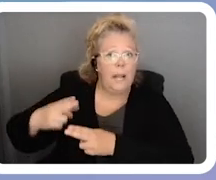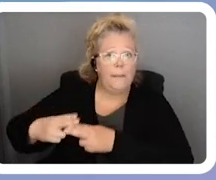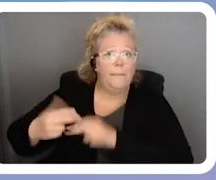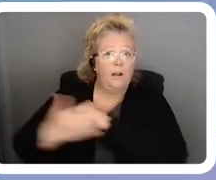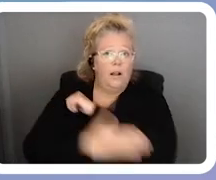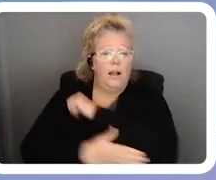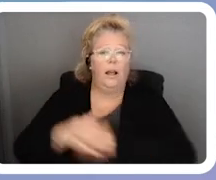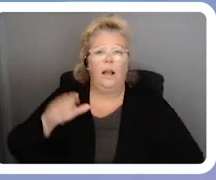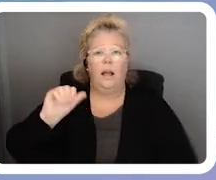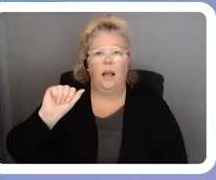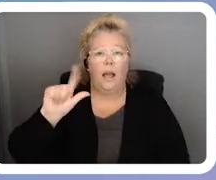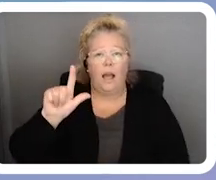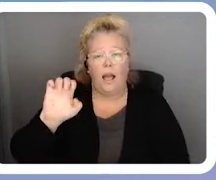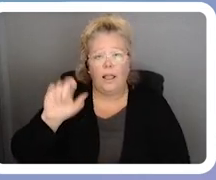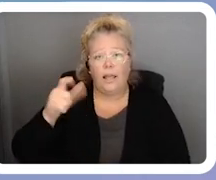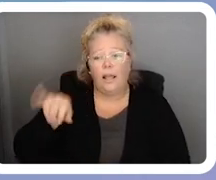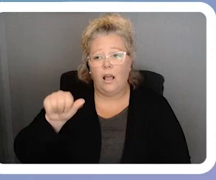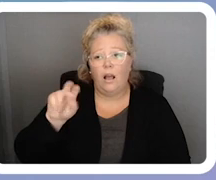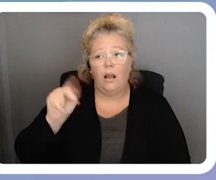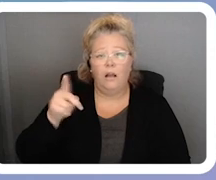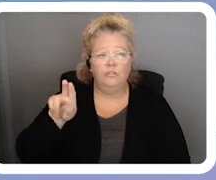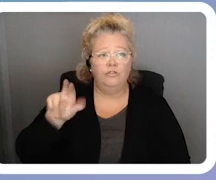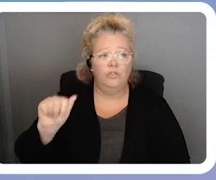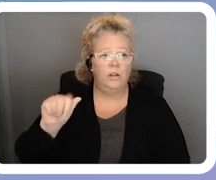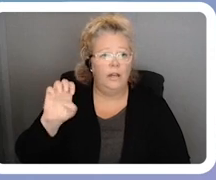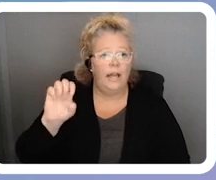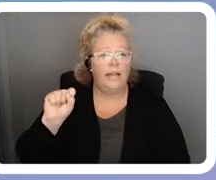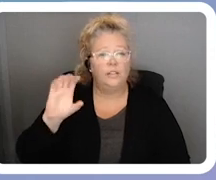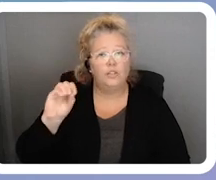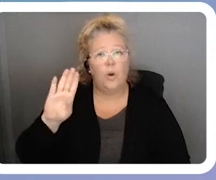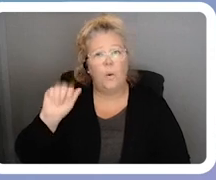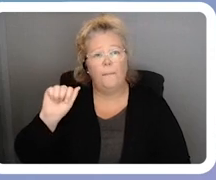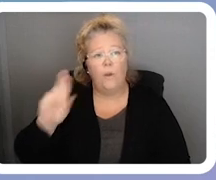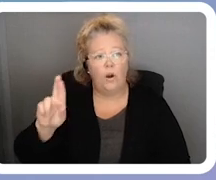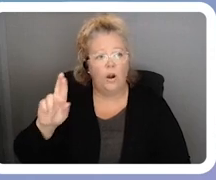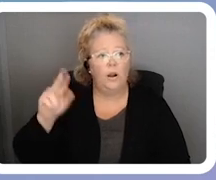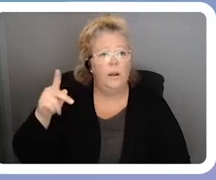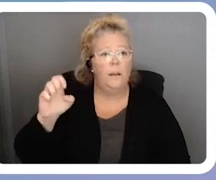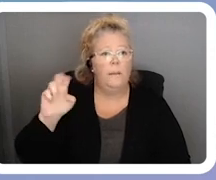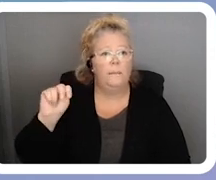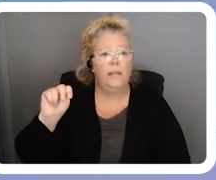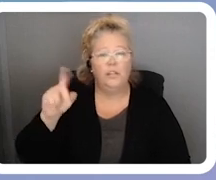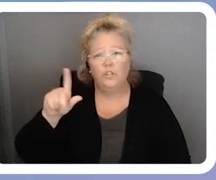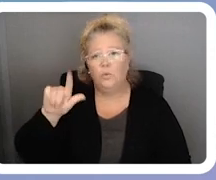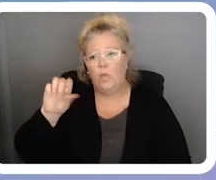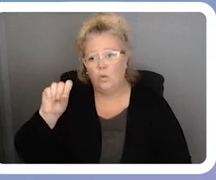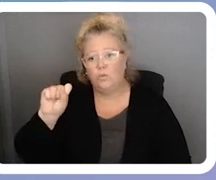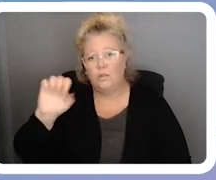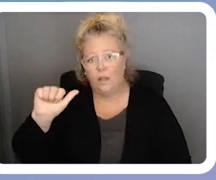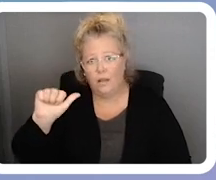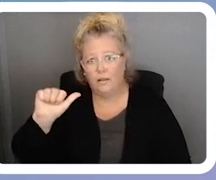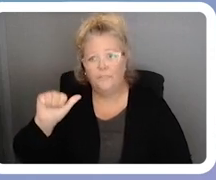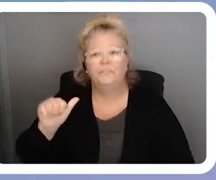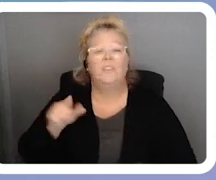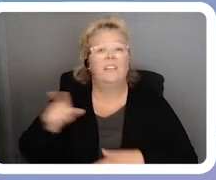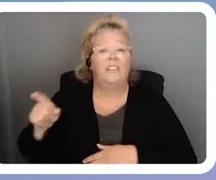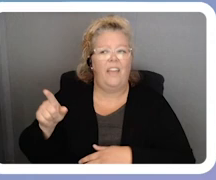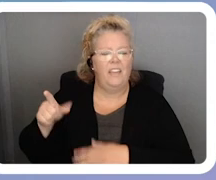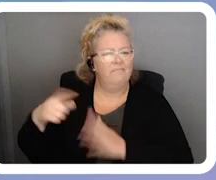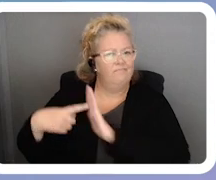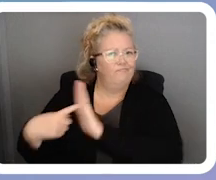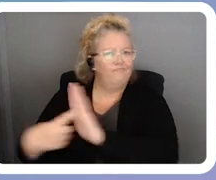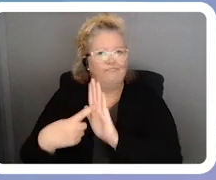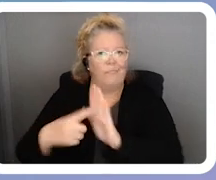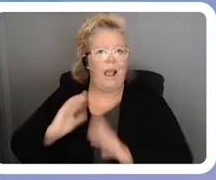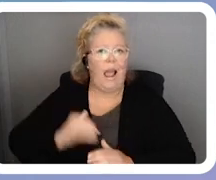Country Executive Director Alejandra Escobar Peñalosa. Today, Best Buddies Chile is bringing prestige